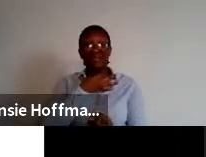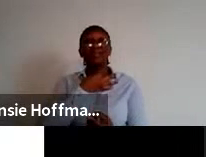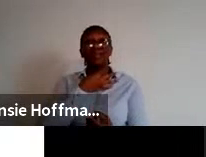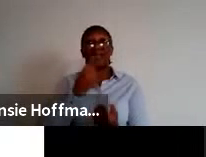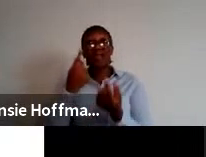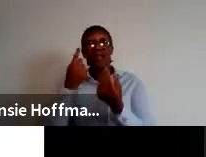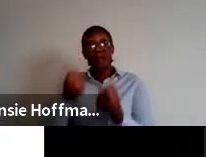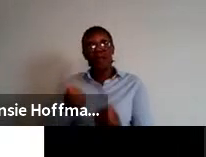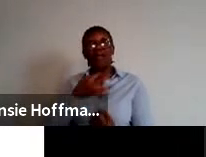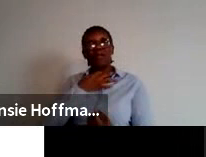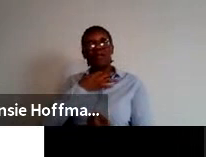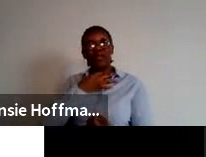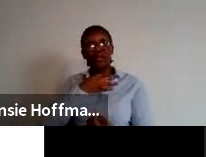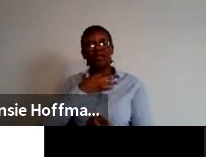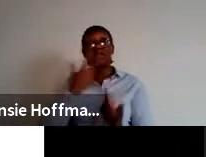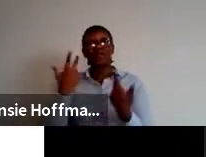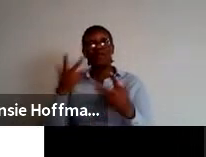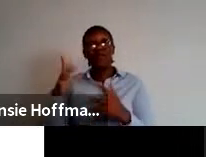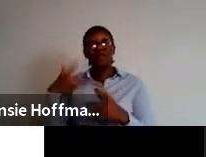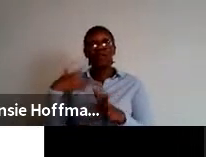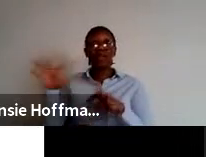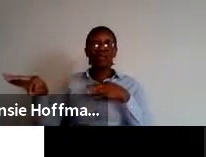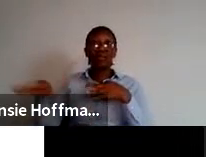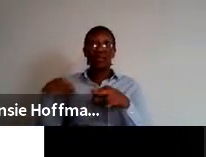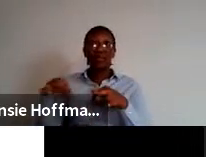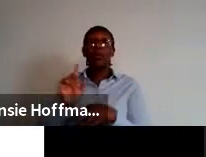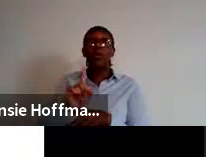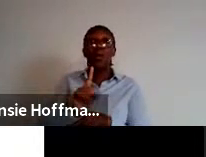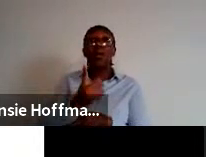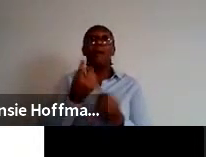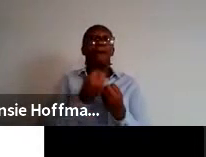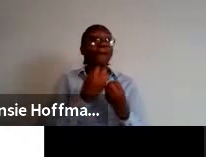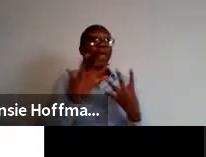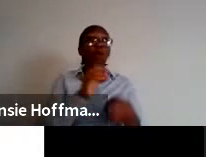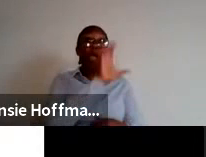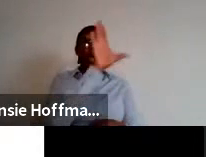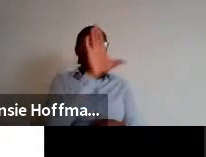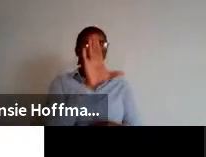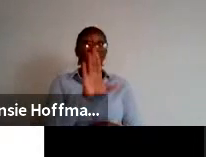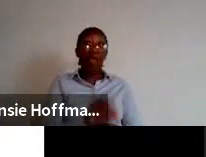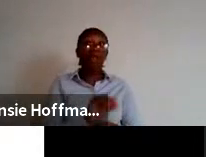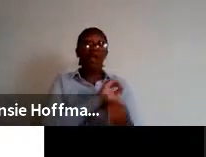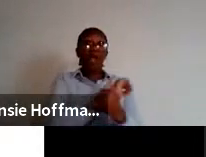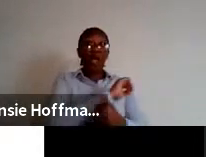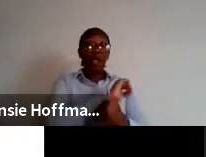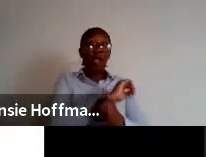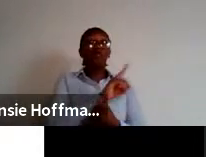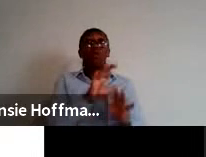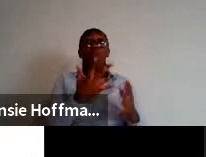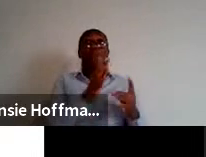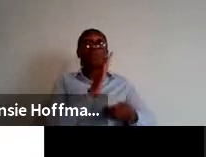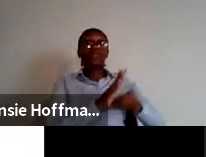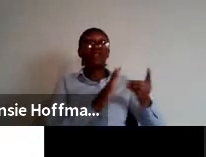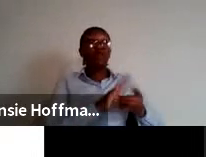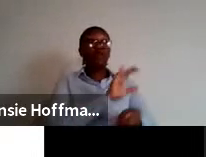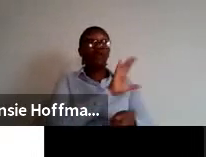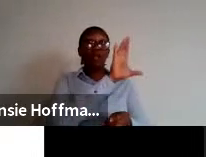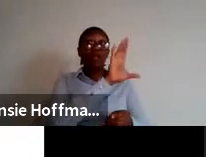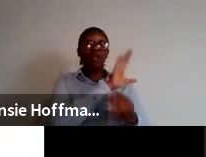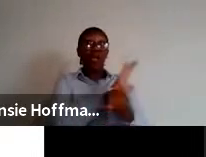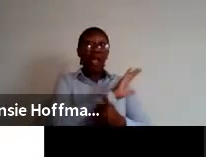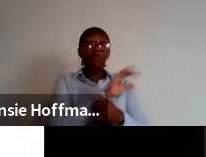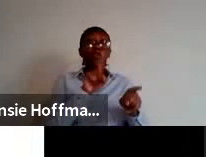revenue, as I've earlier on indicated, is that most of the African countries or developing countries depend on the revenue that coming from the